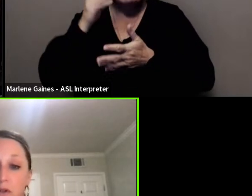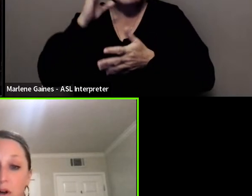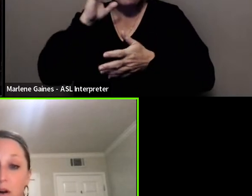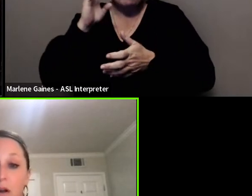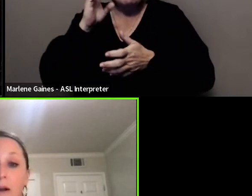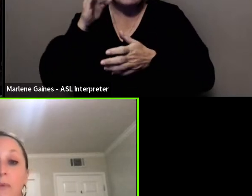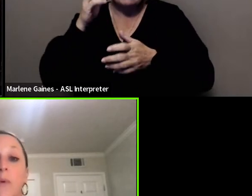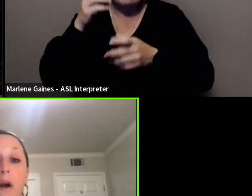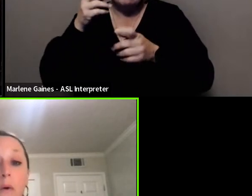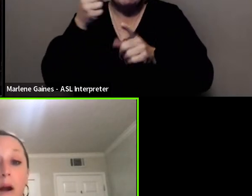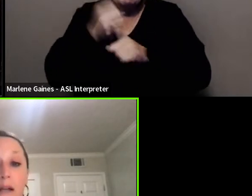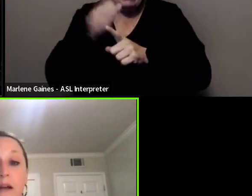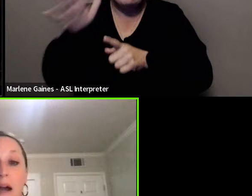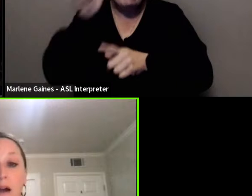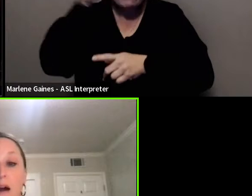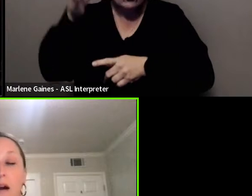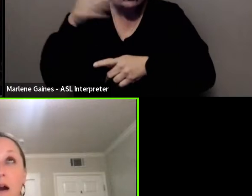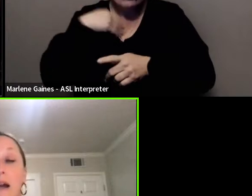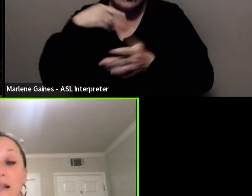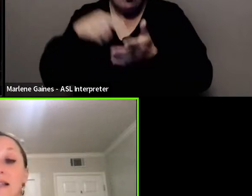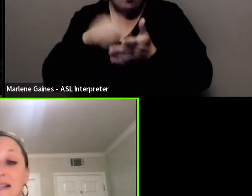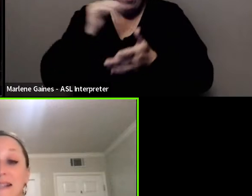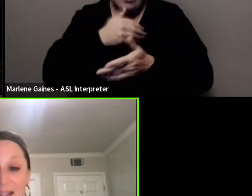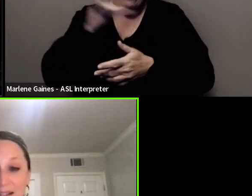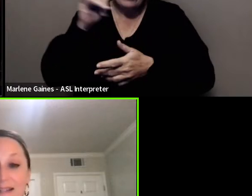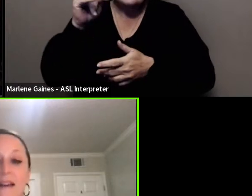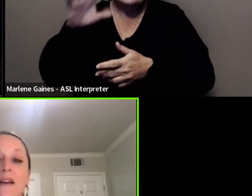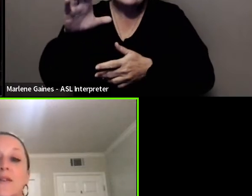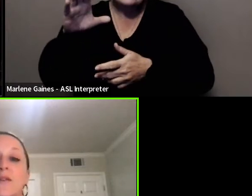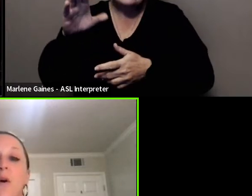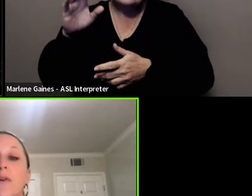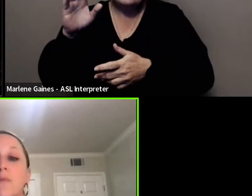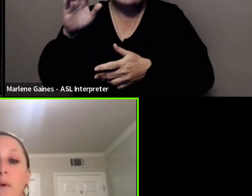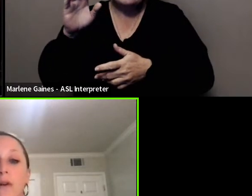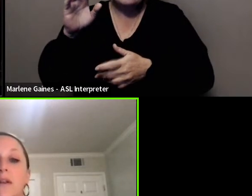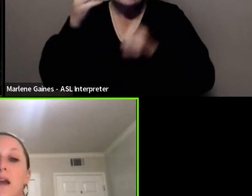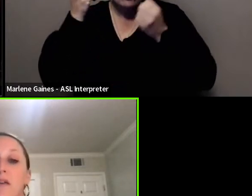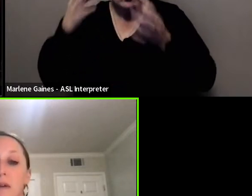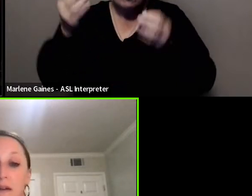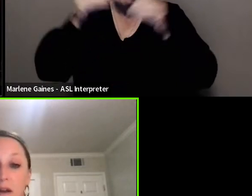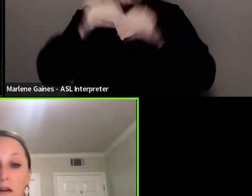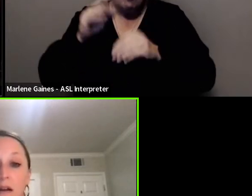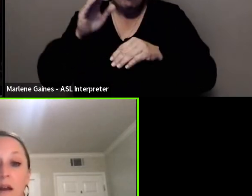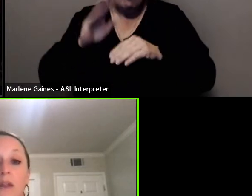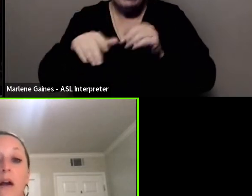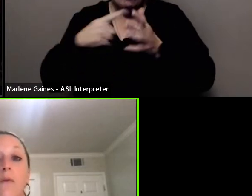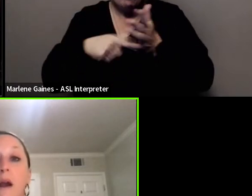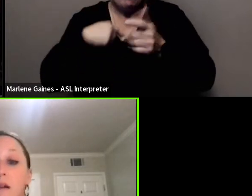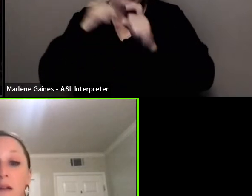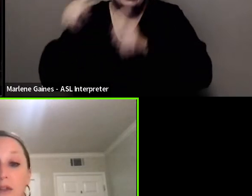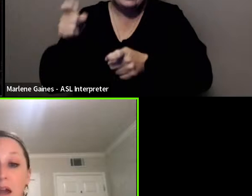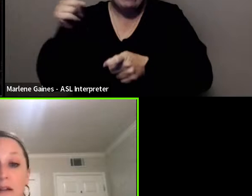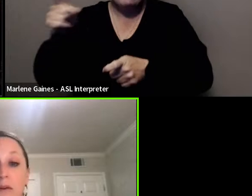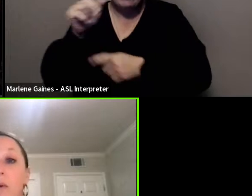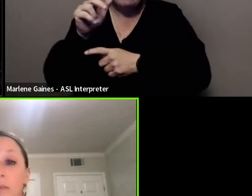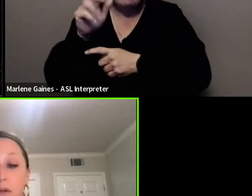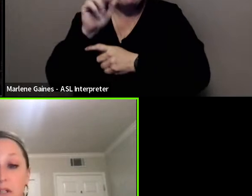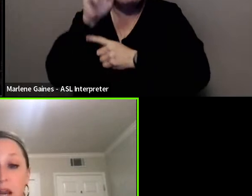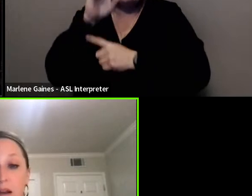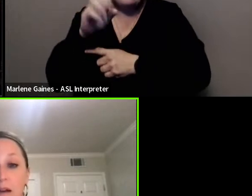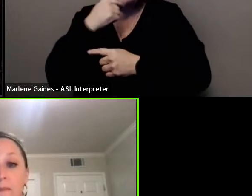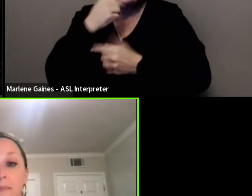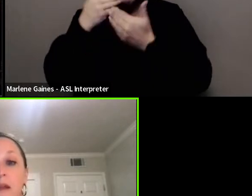to their future. We owe our ITCs so much more than they have been given. They are rarely thanked